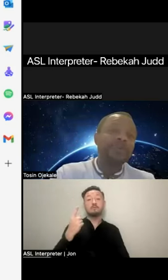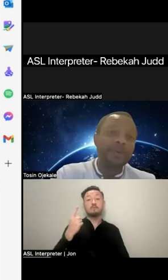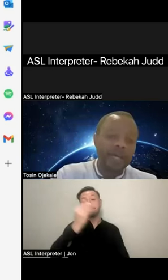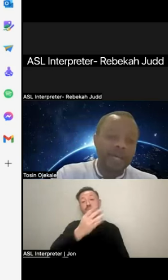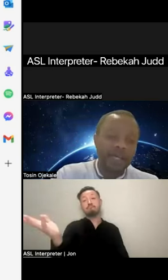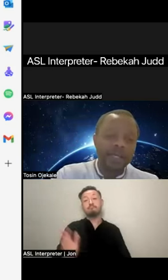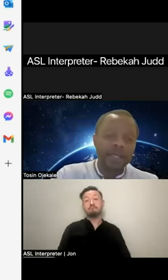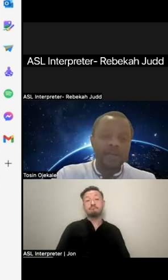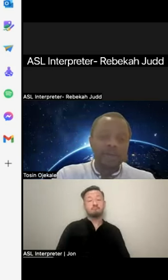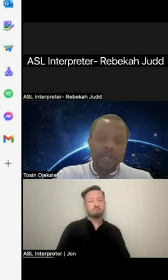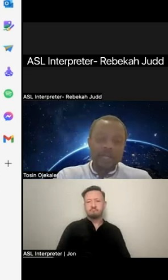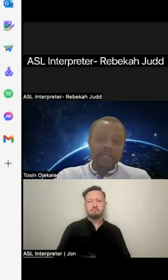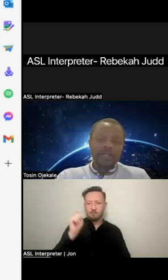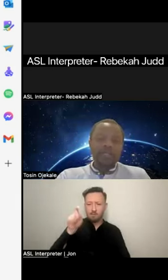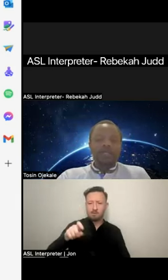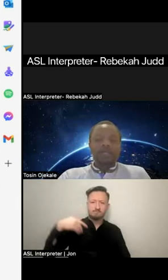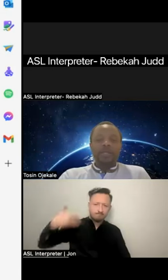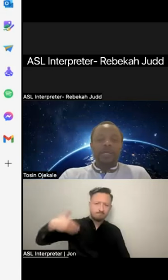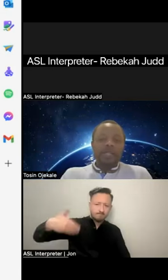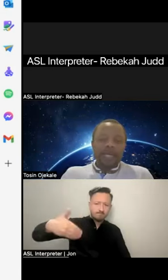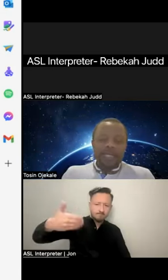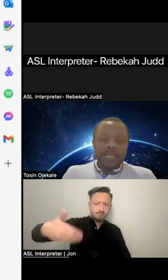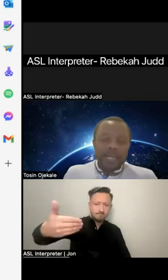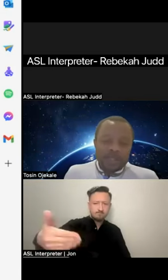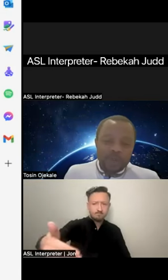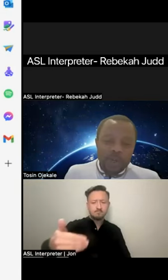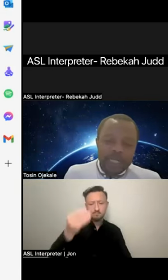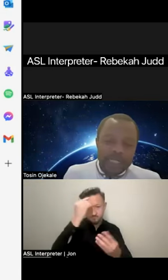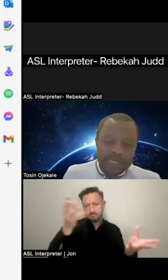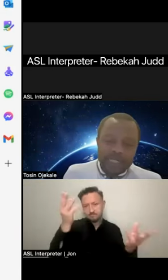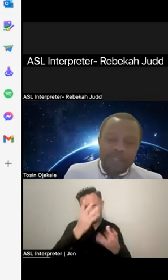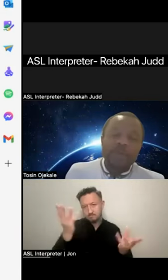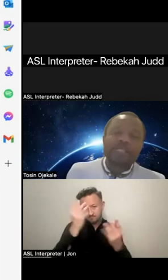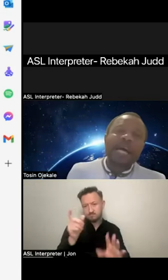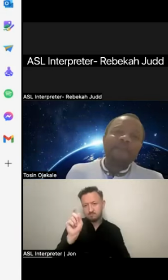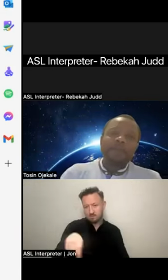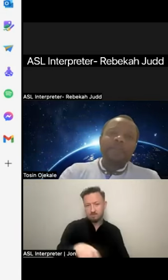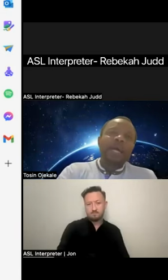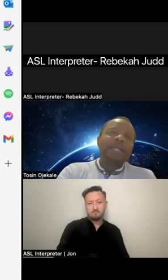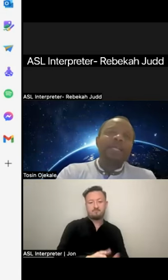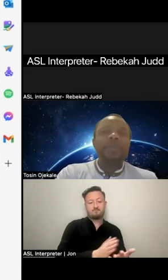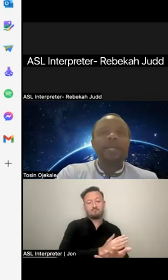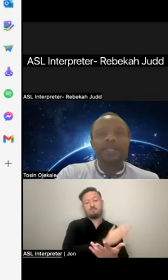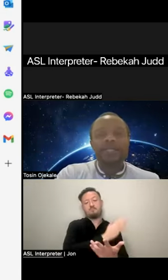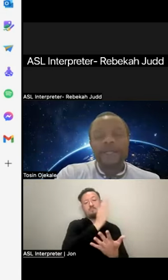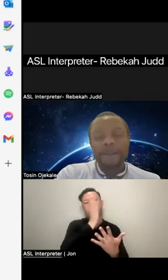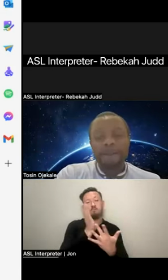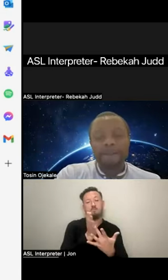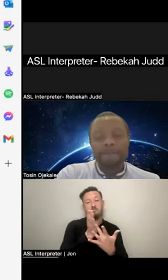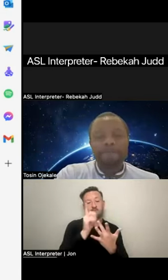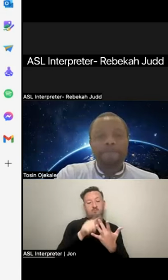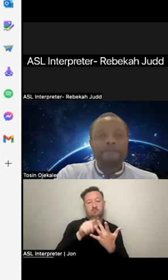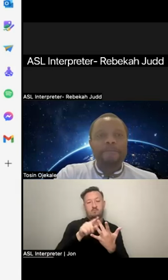this regularly, okay? Then the next one is you must have a plan in place.